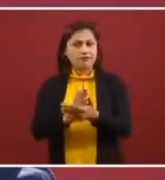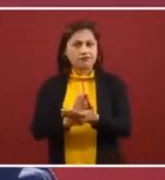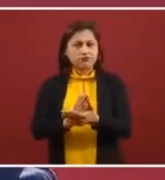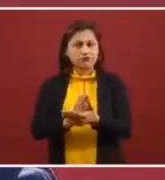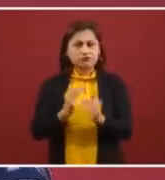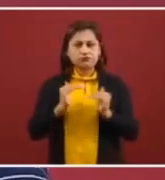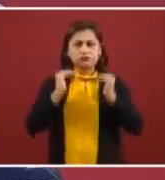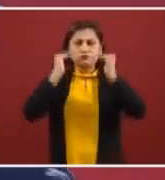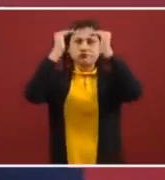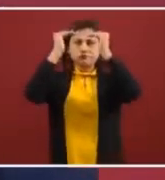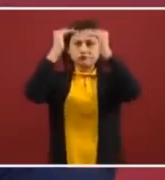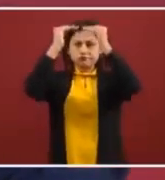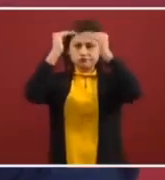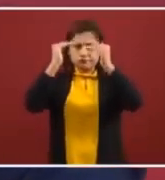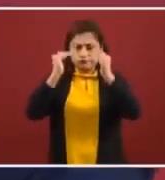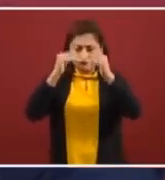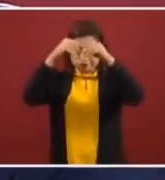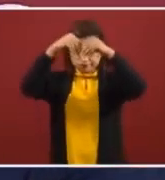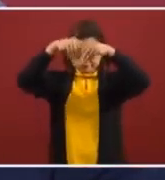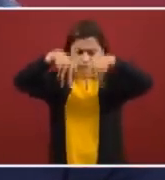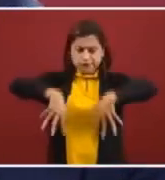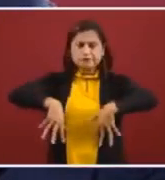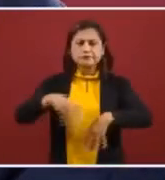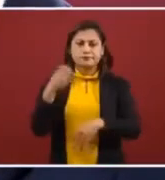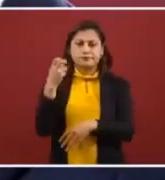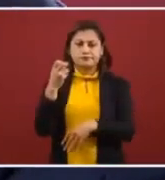impunity from top to bottom.